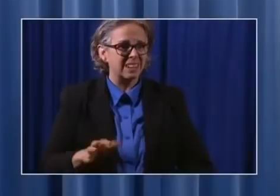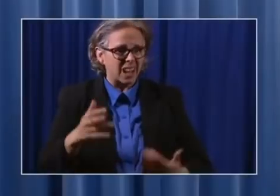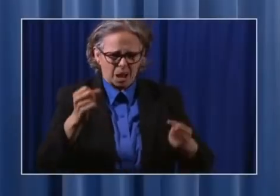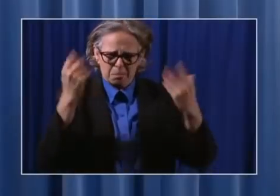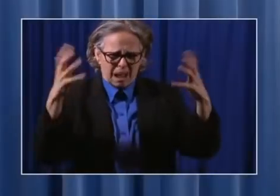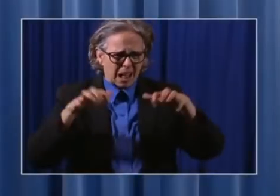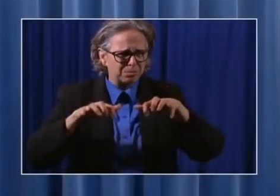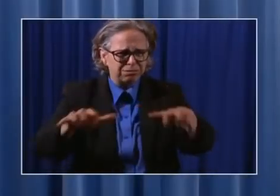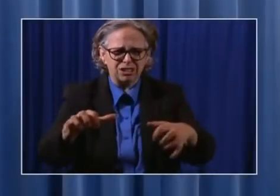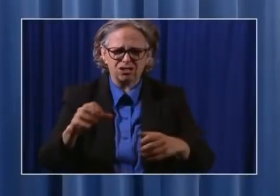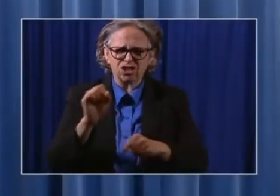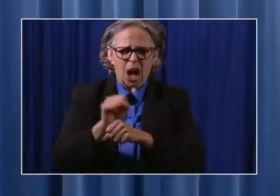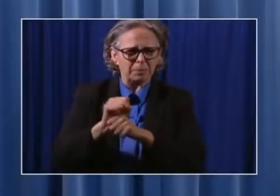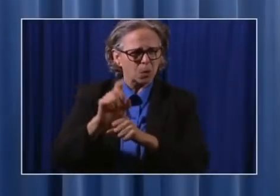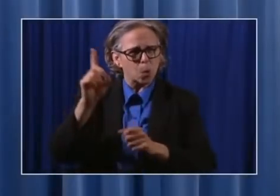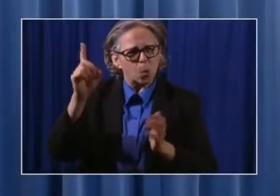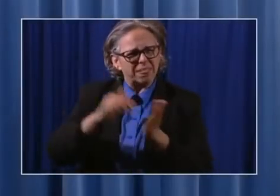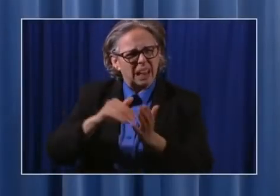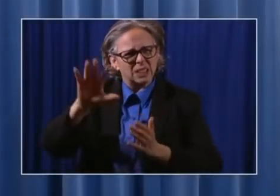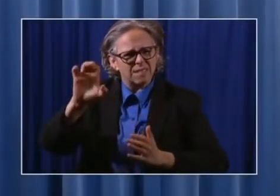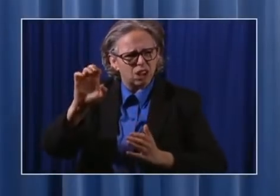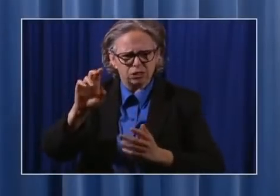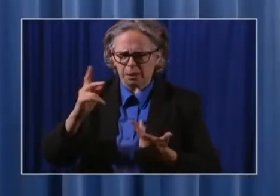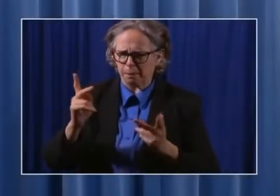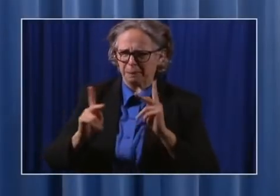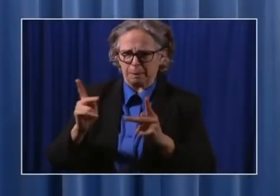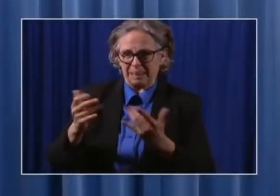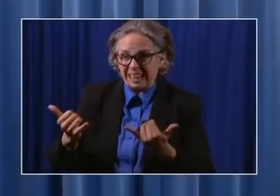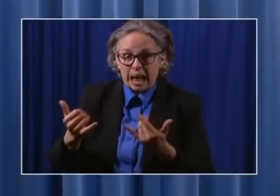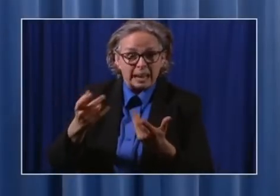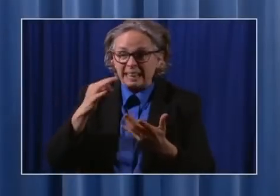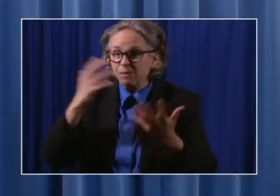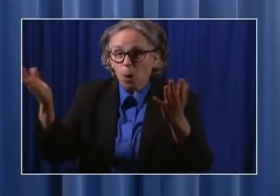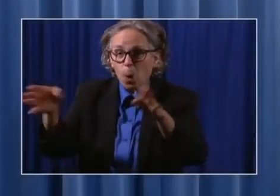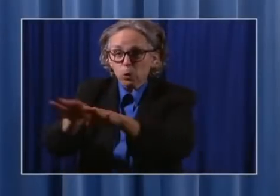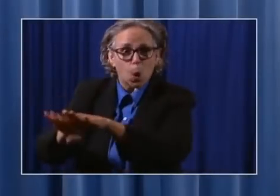stake. But we also have, what's really also at